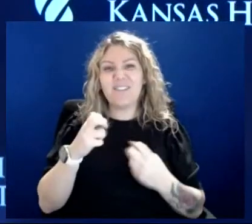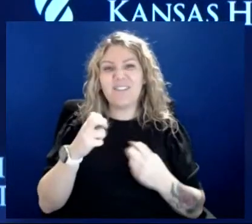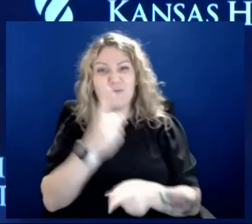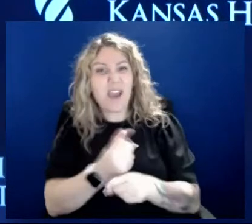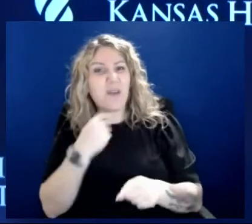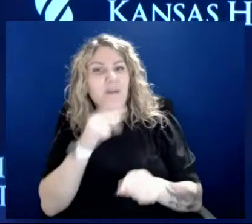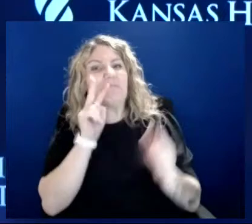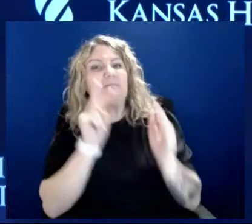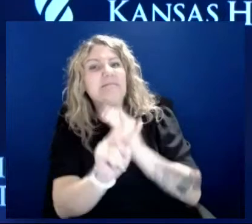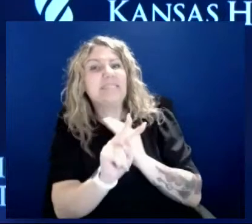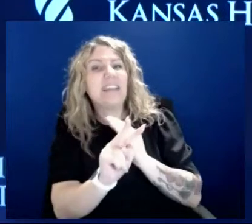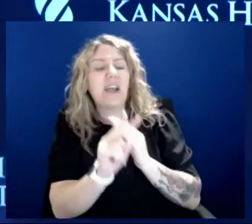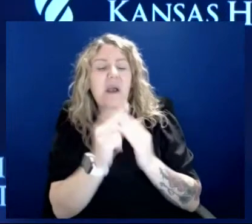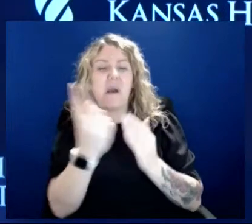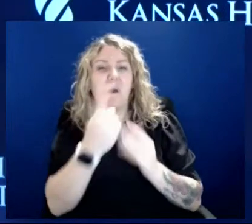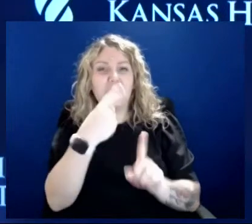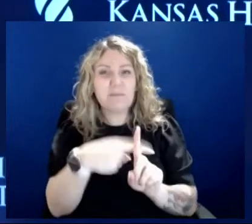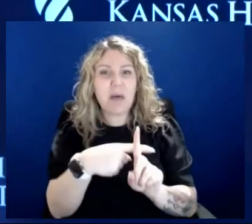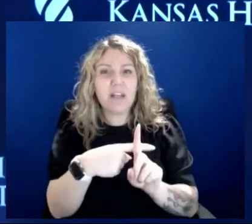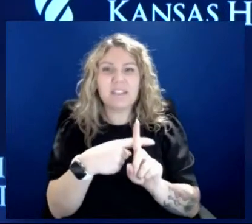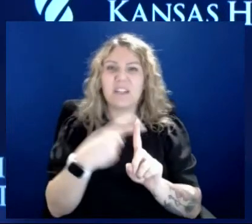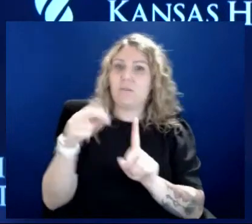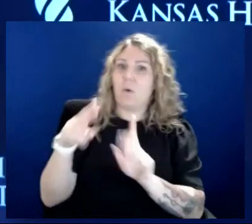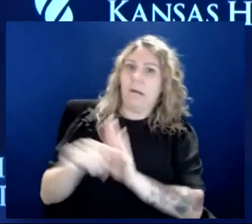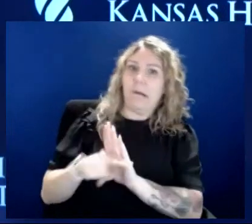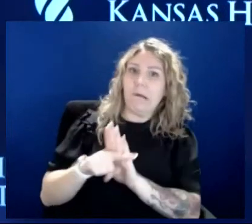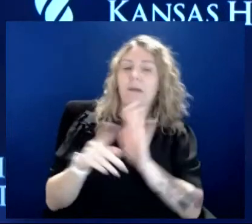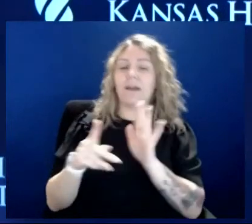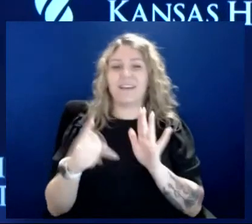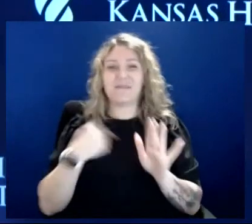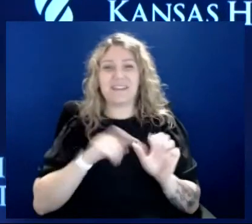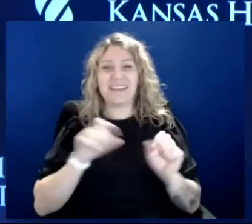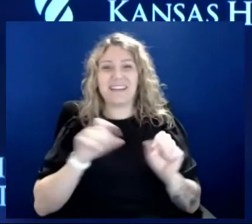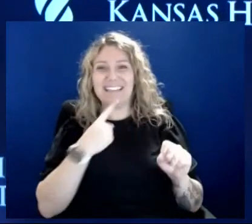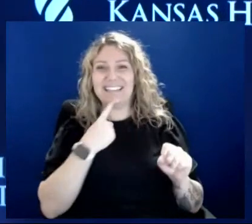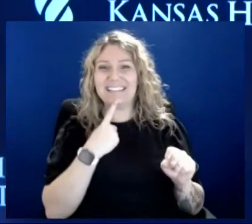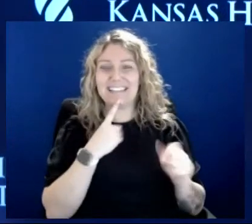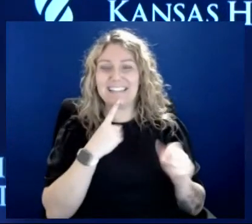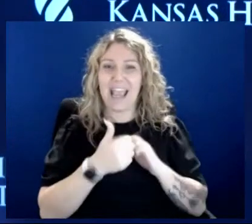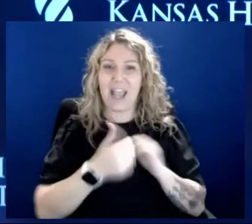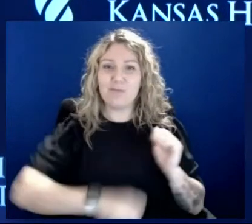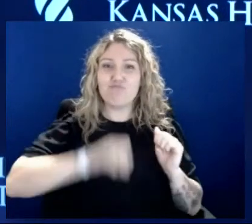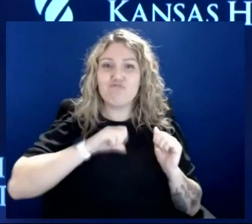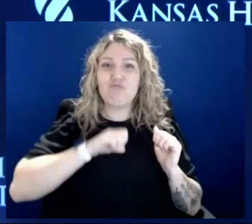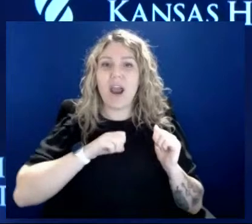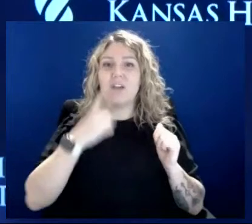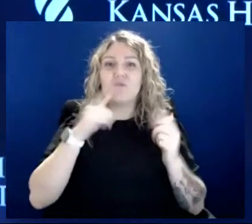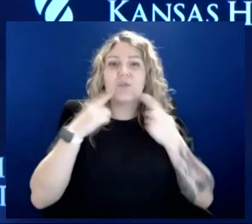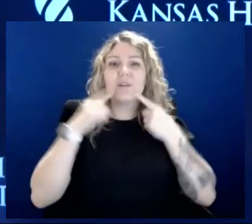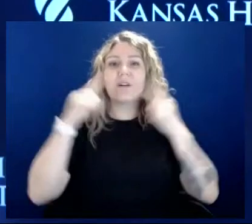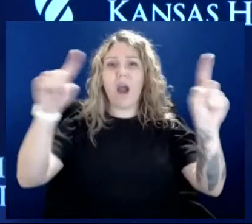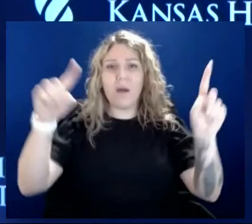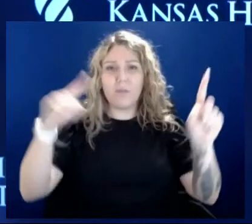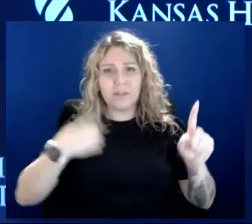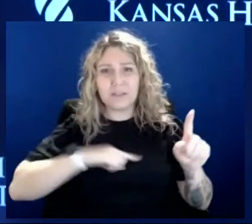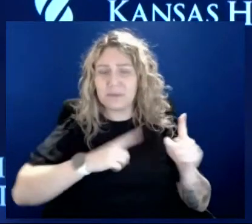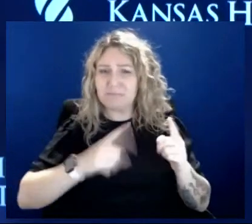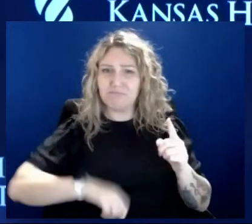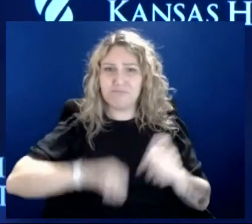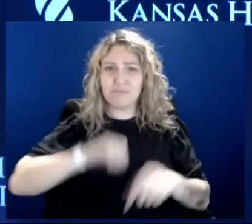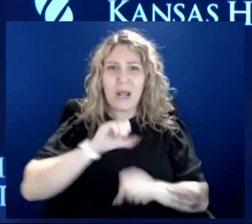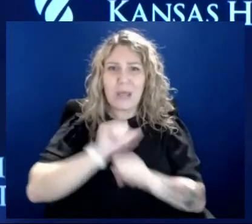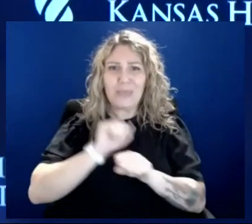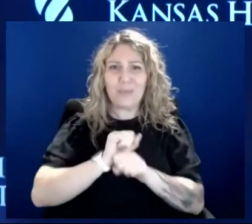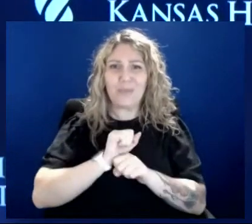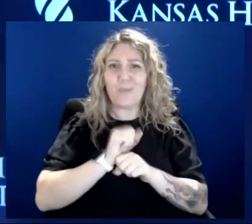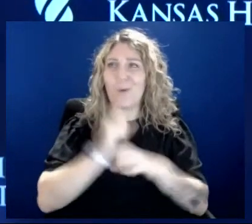half full or half empty. I think we can say how proud we are of some of the accomplishments. We're so proud of the work that we've done in the community.